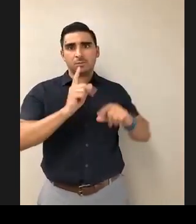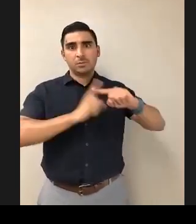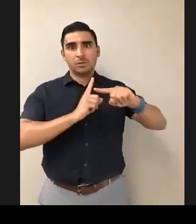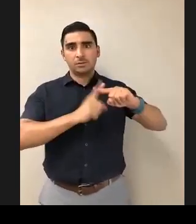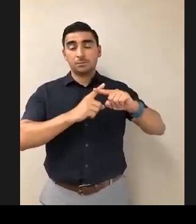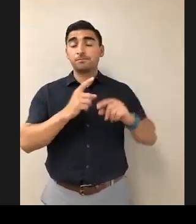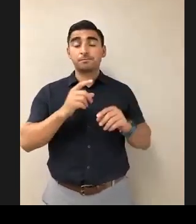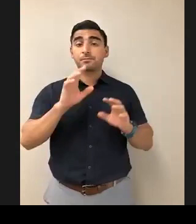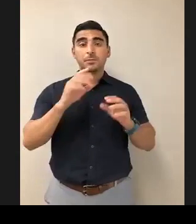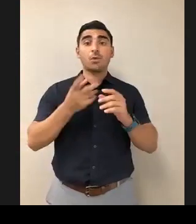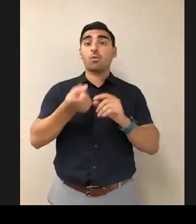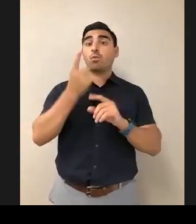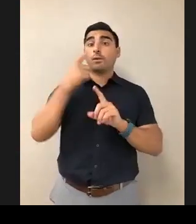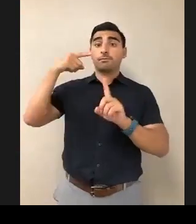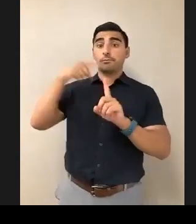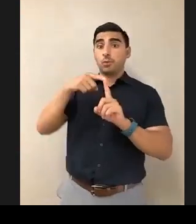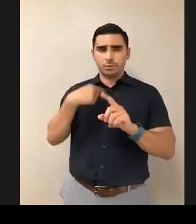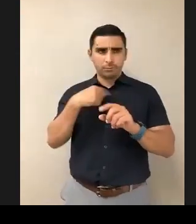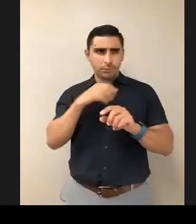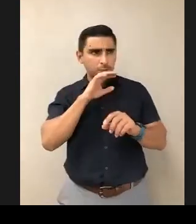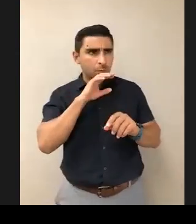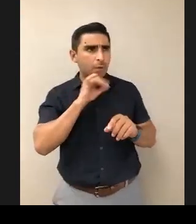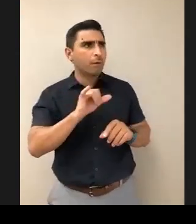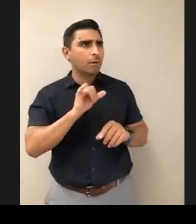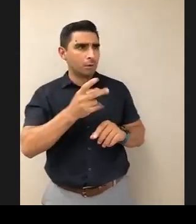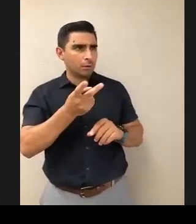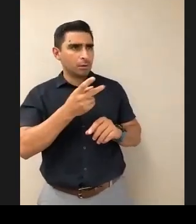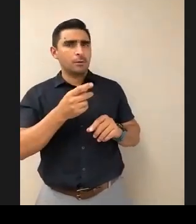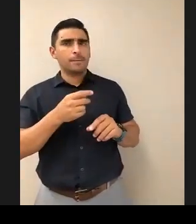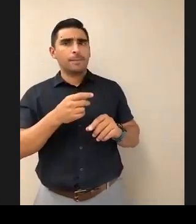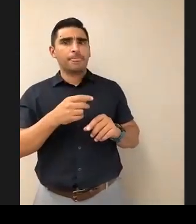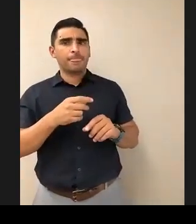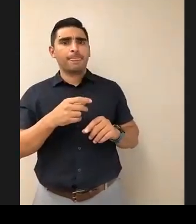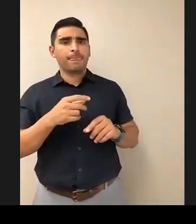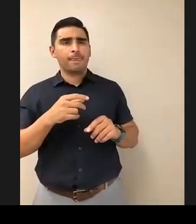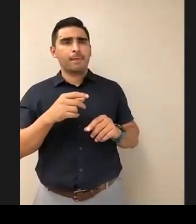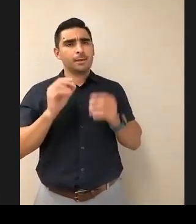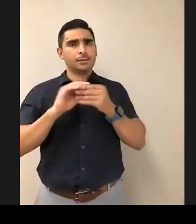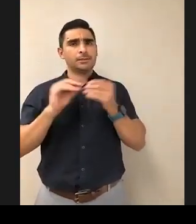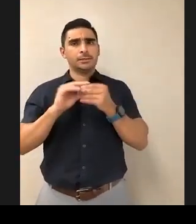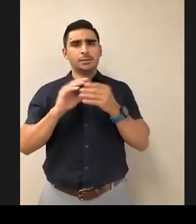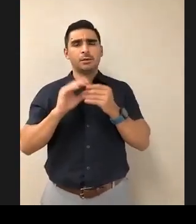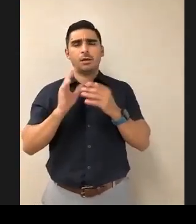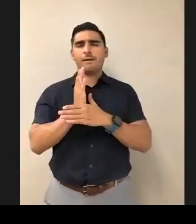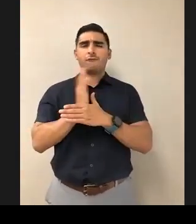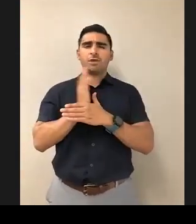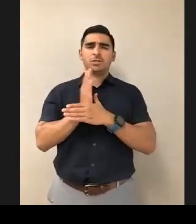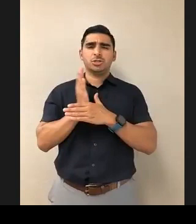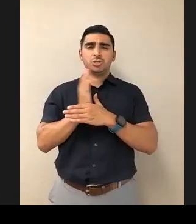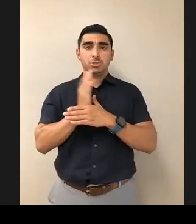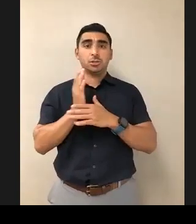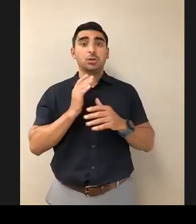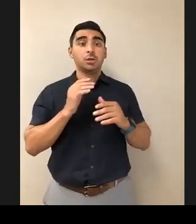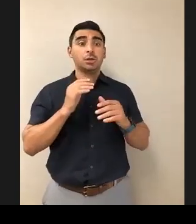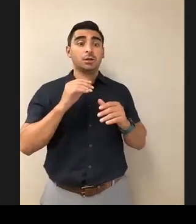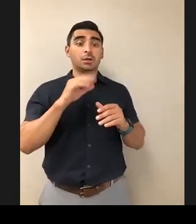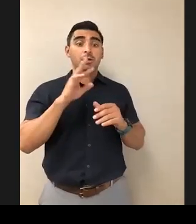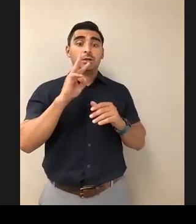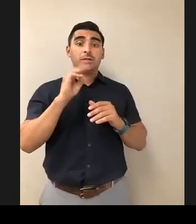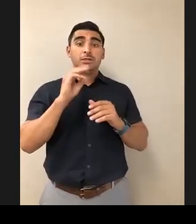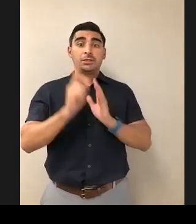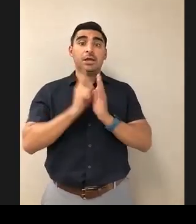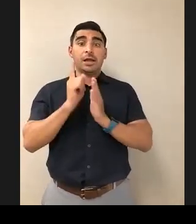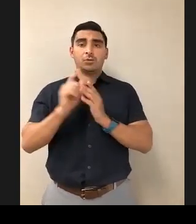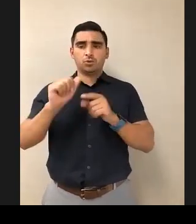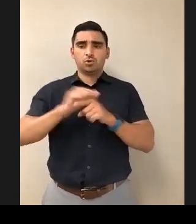that I think on average, officers receive like 60 hours of training in how